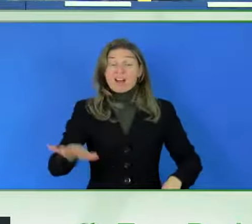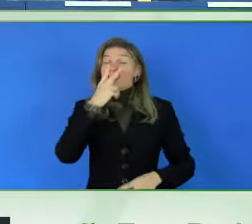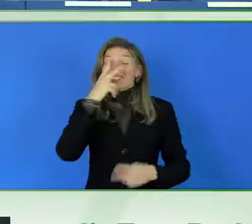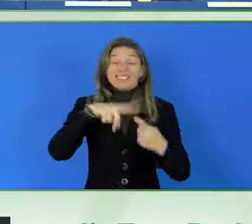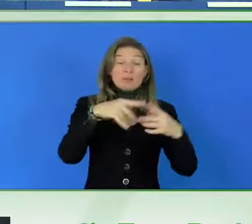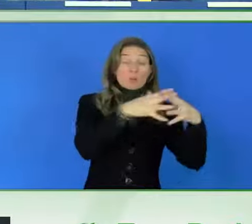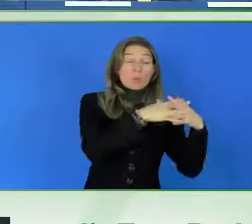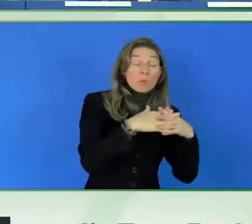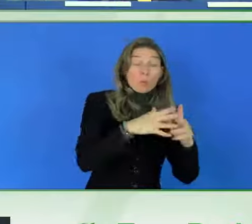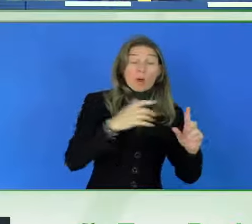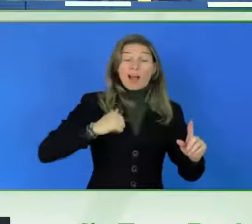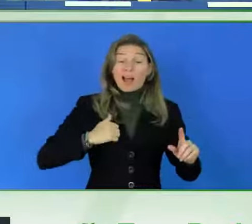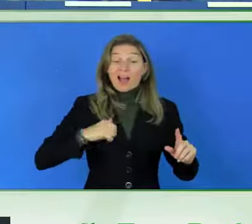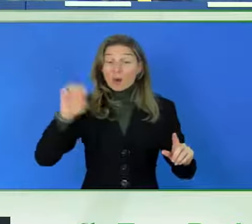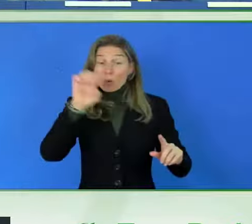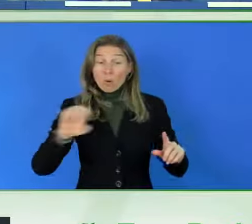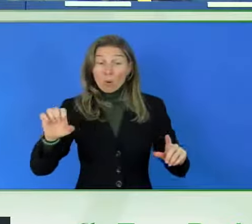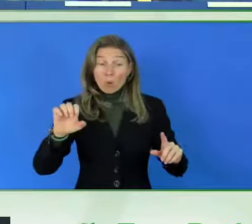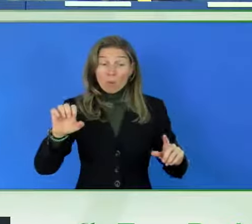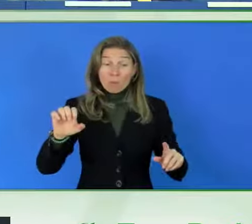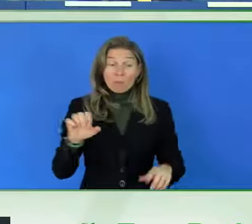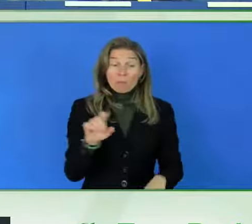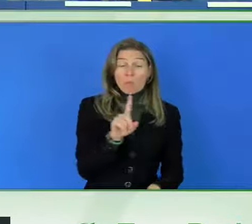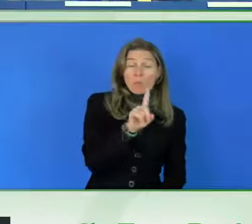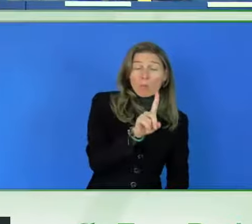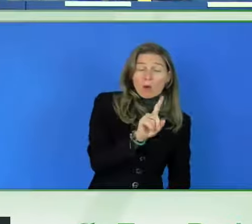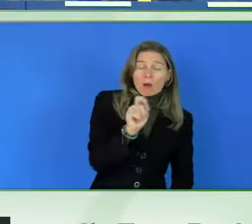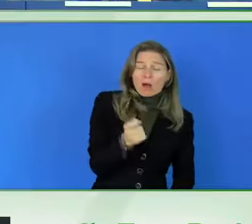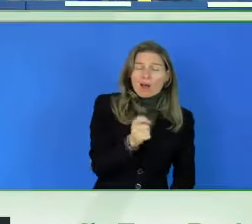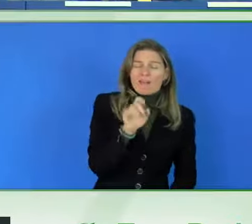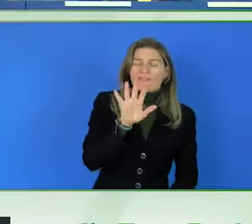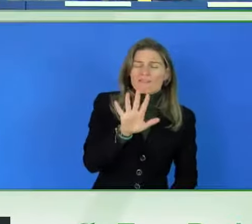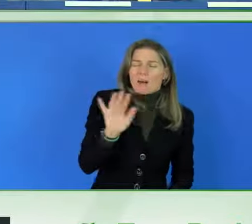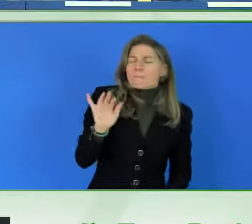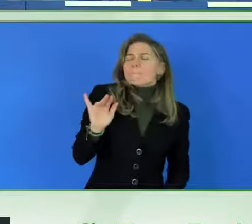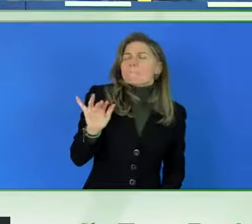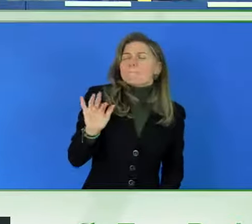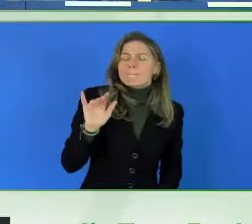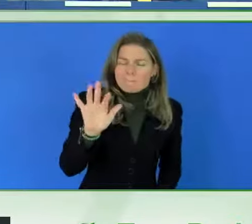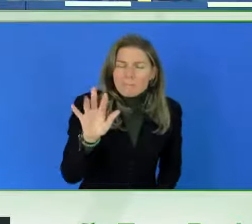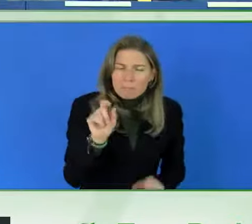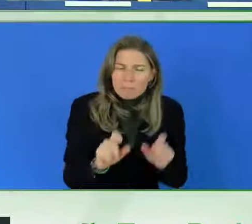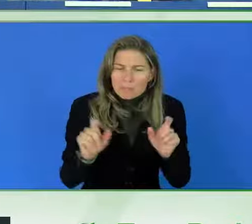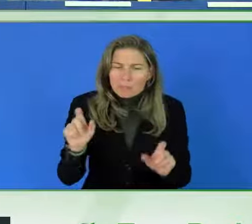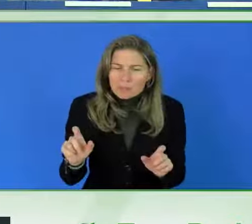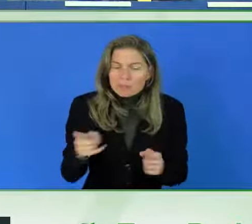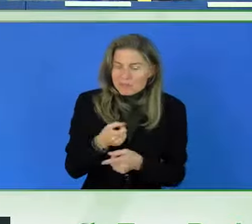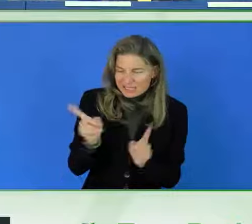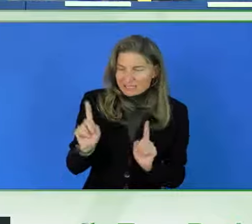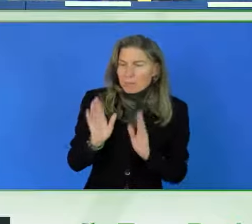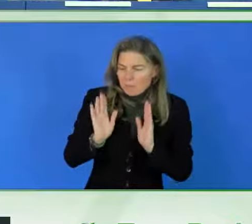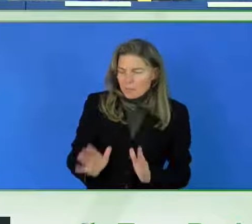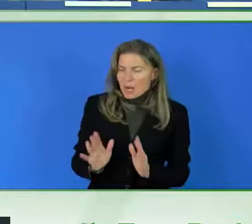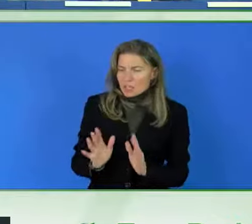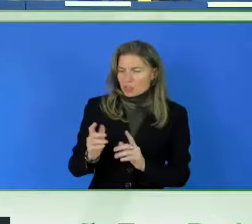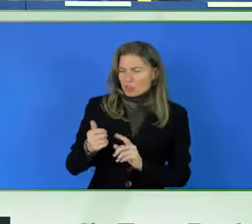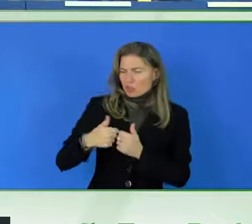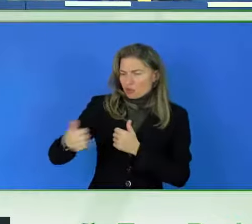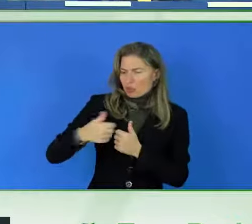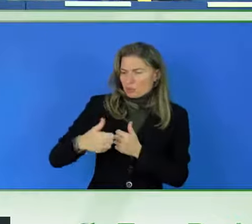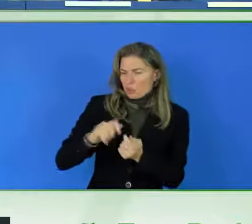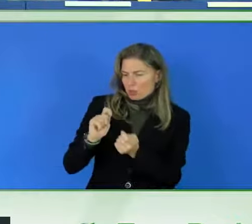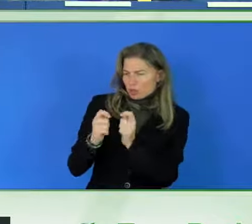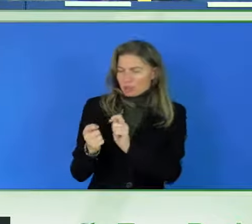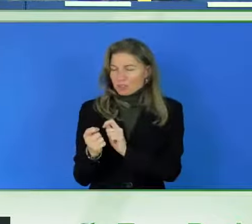talking about more than 1.5 million people using adapted transport, meaning more than 70 million